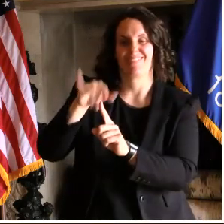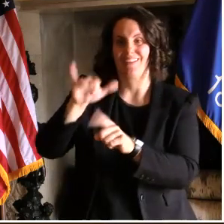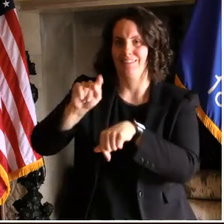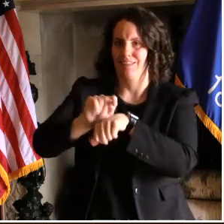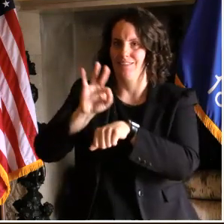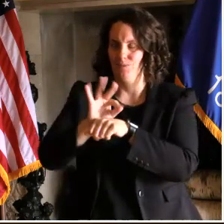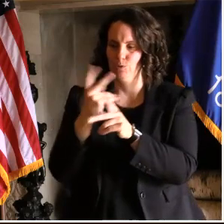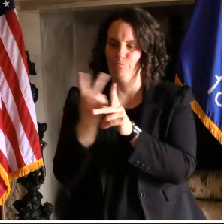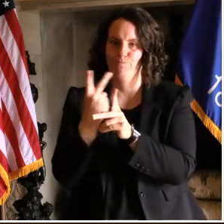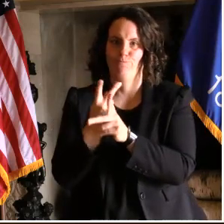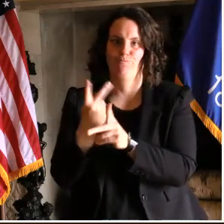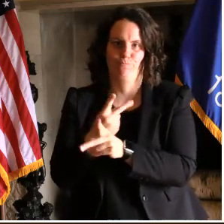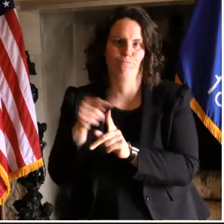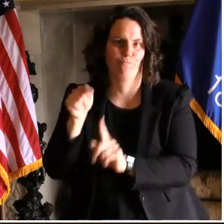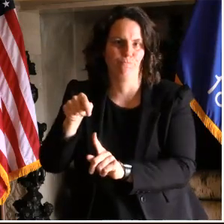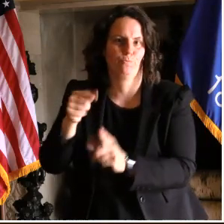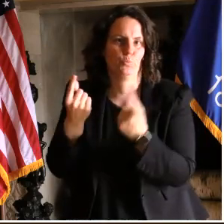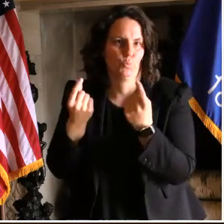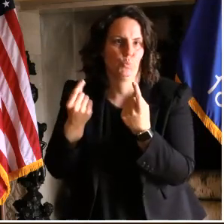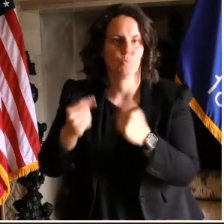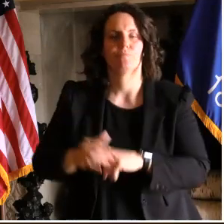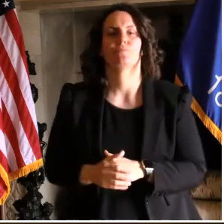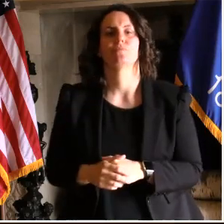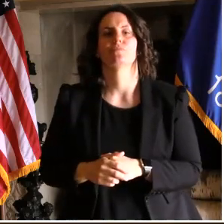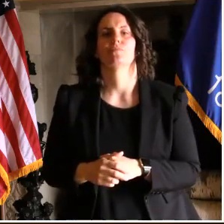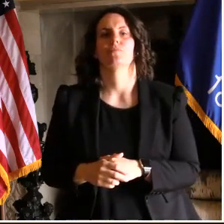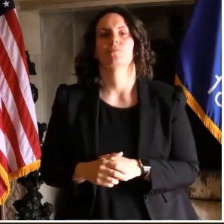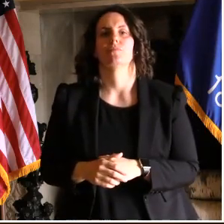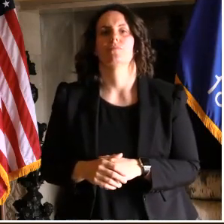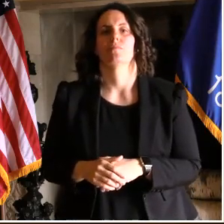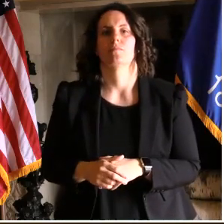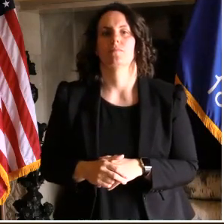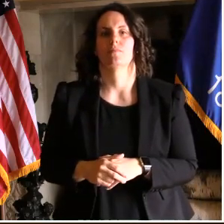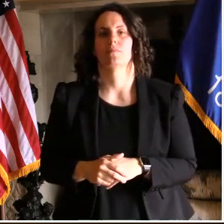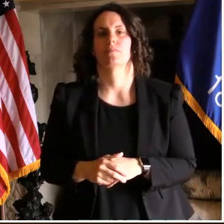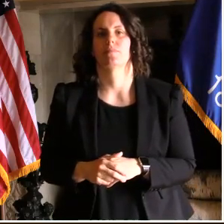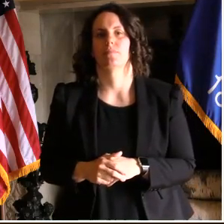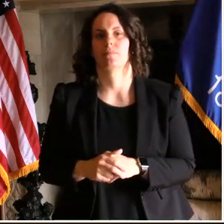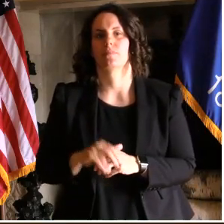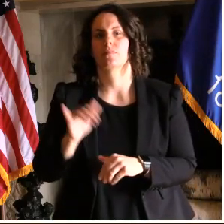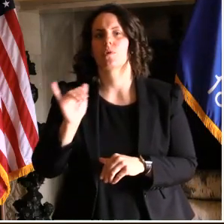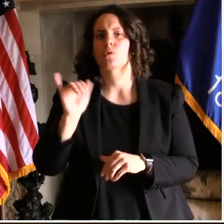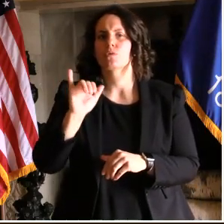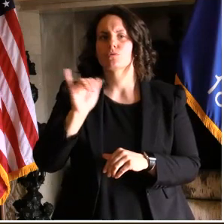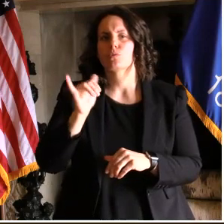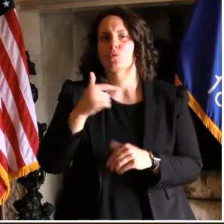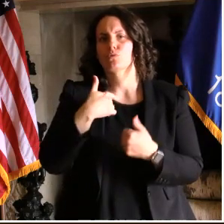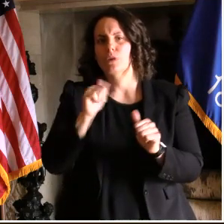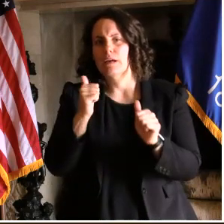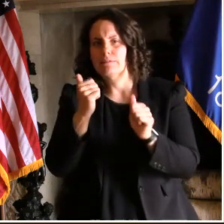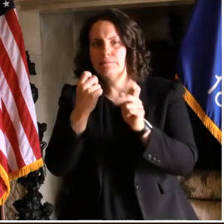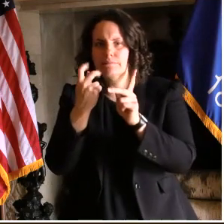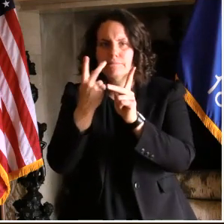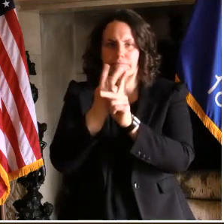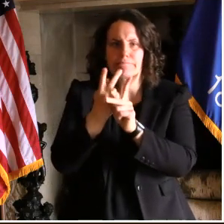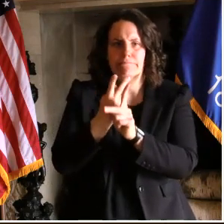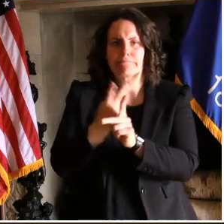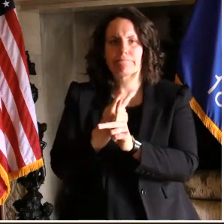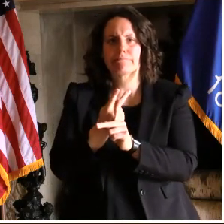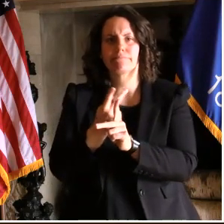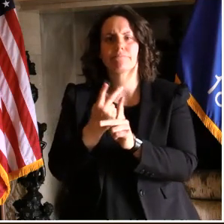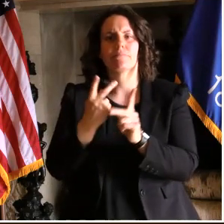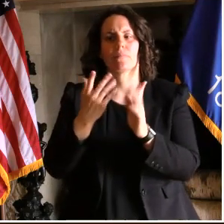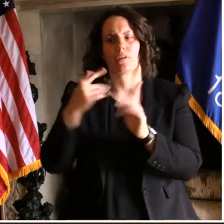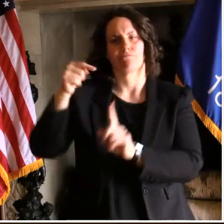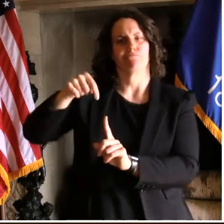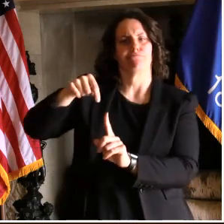at everything that we can do to make sure that the election can be held in a fair and safe manner. And that's why, as the governor